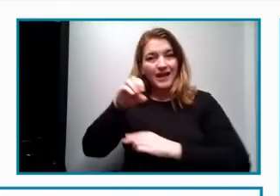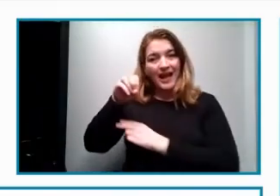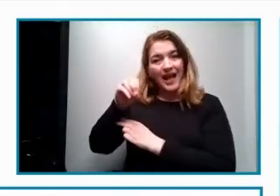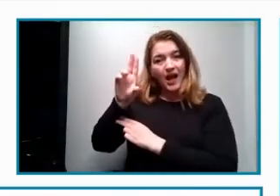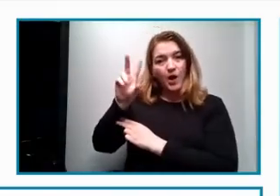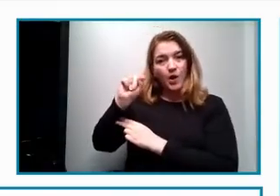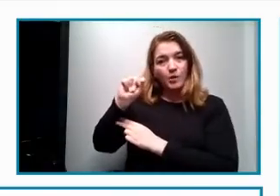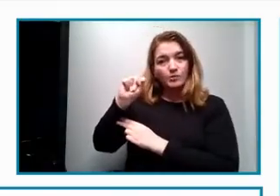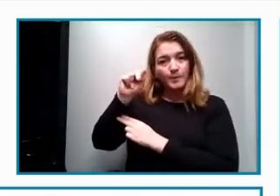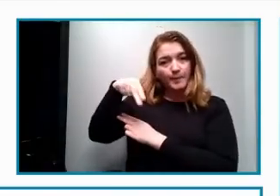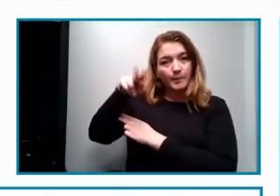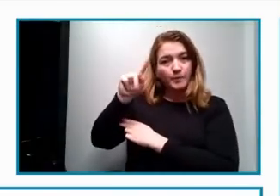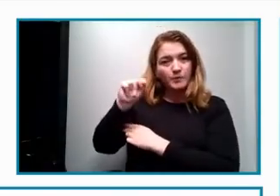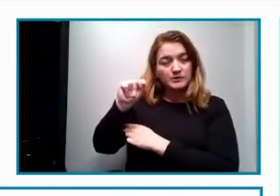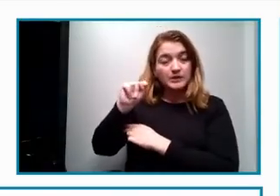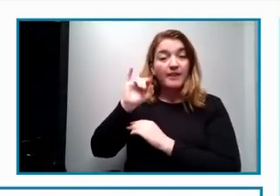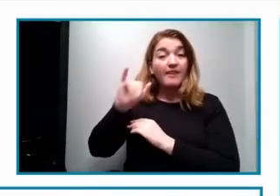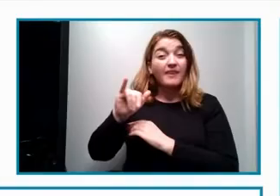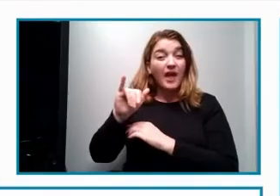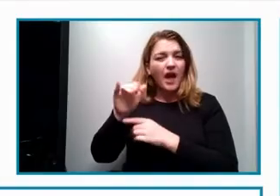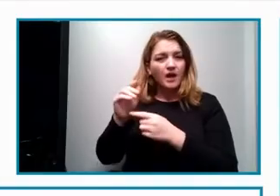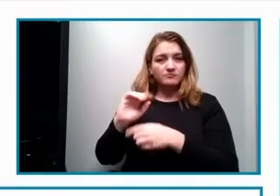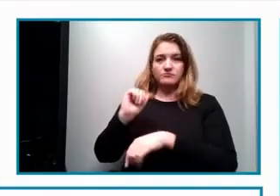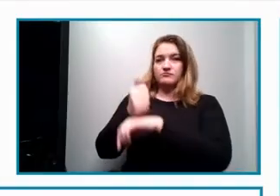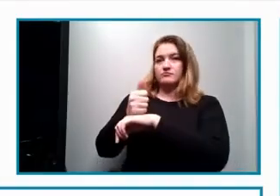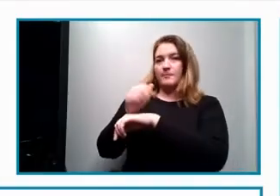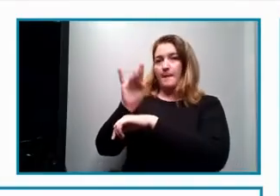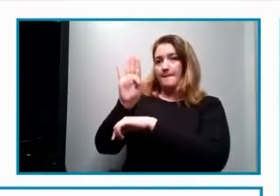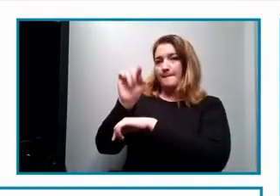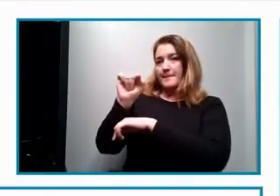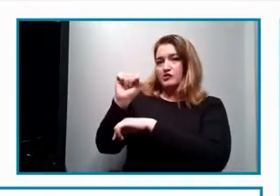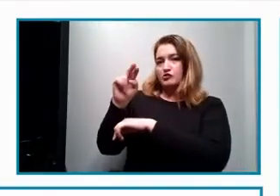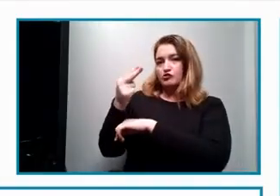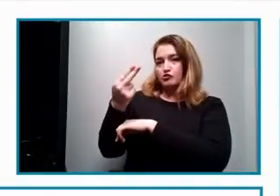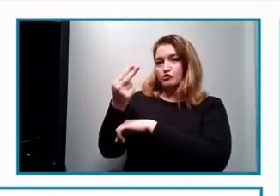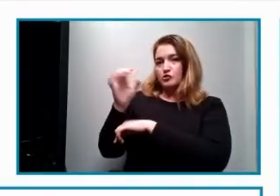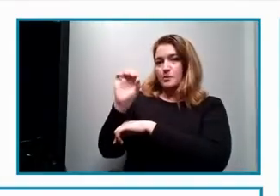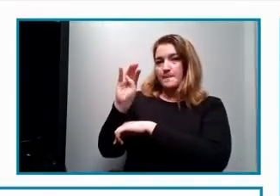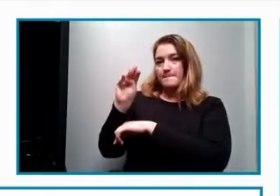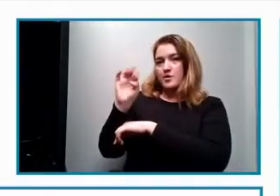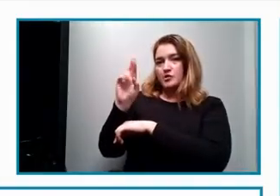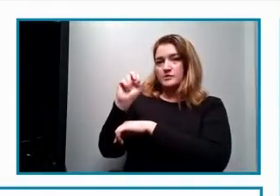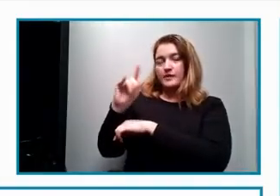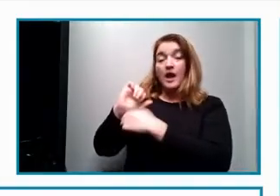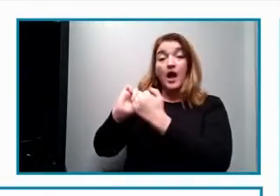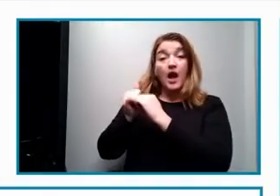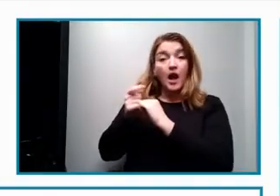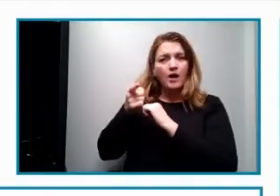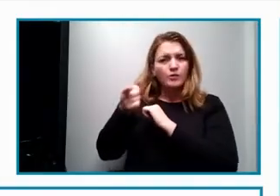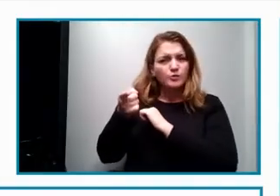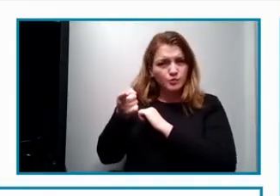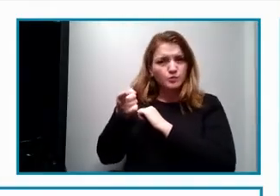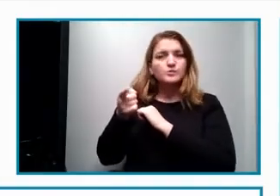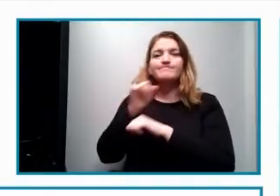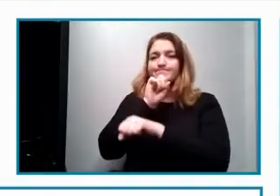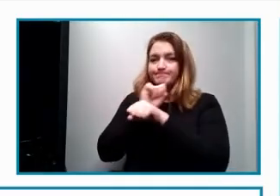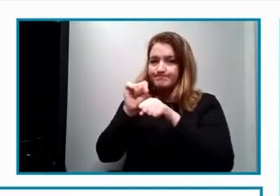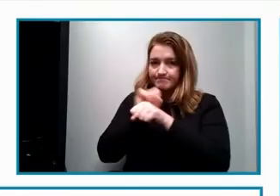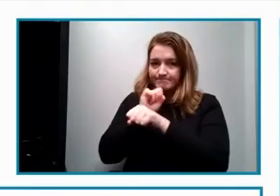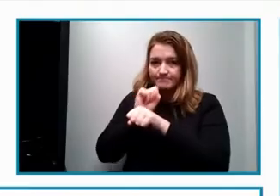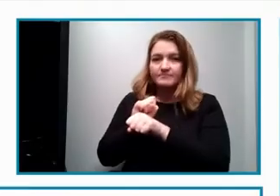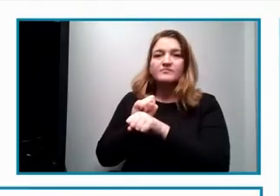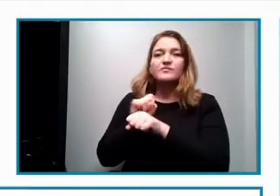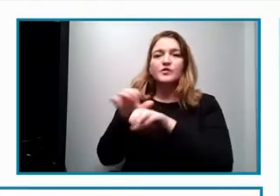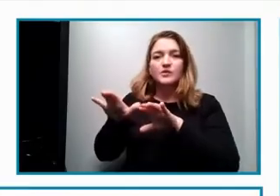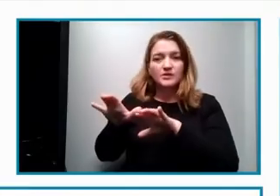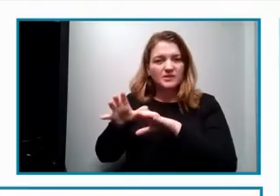your program. At the end of the semester, 78% of the students who received tutoring improved their math